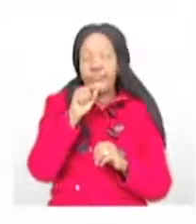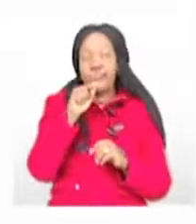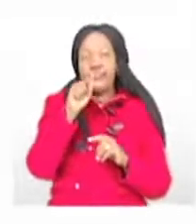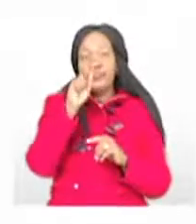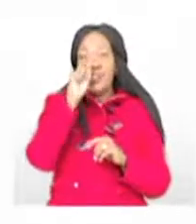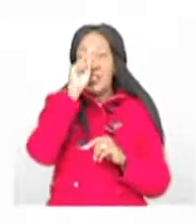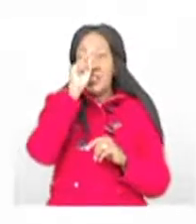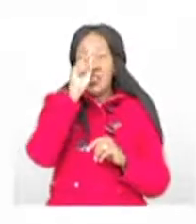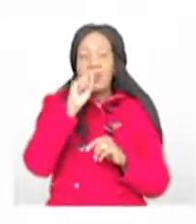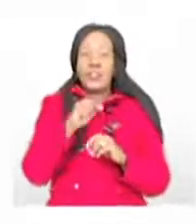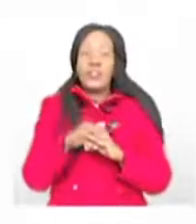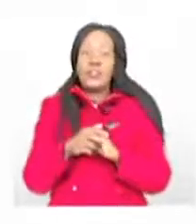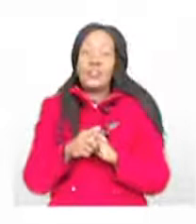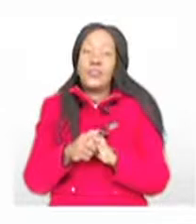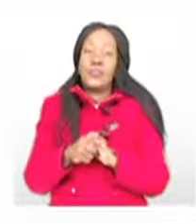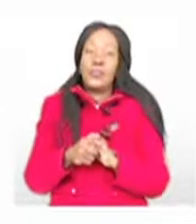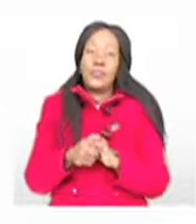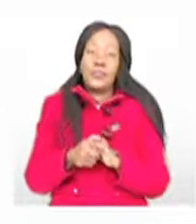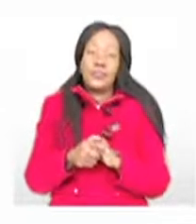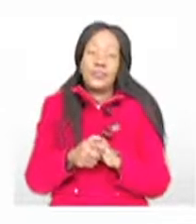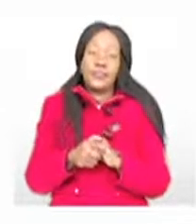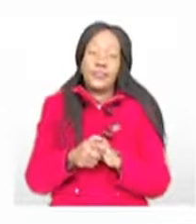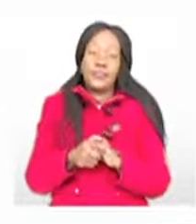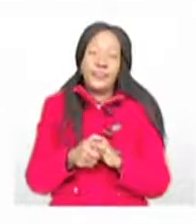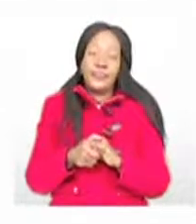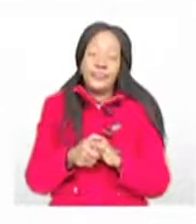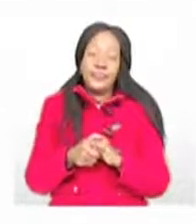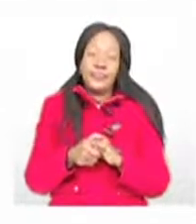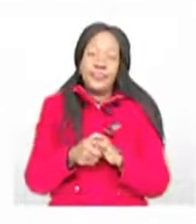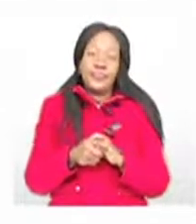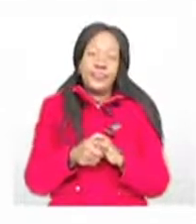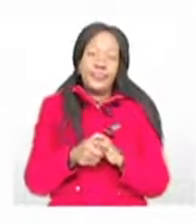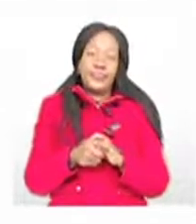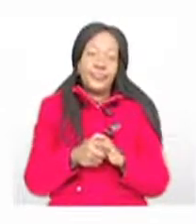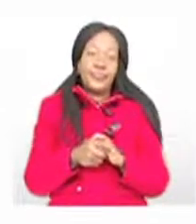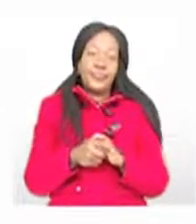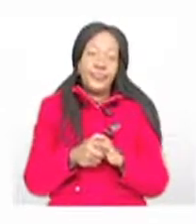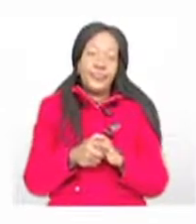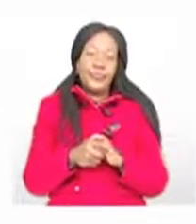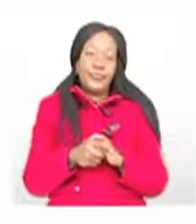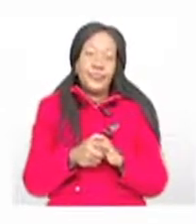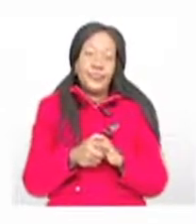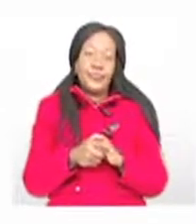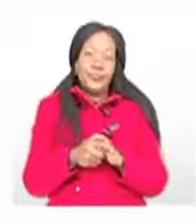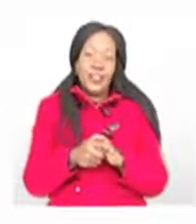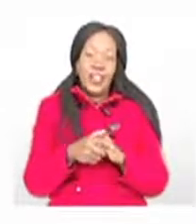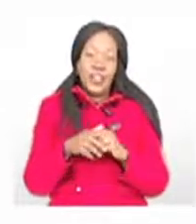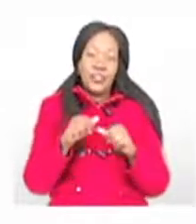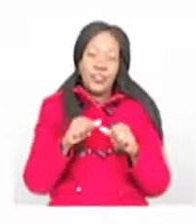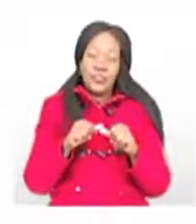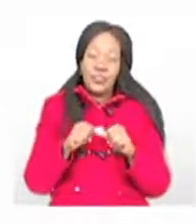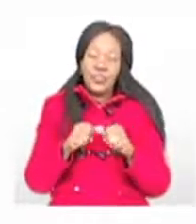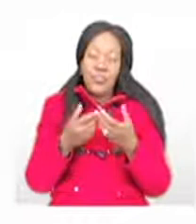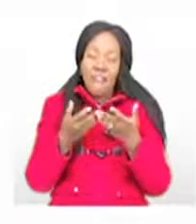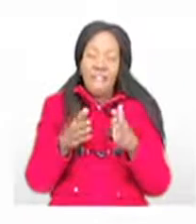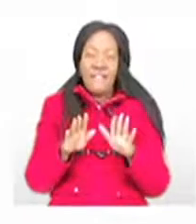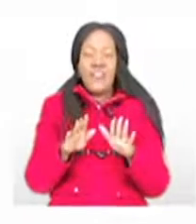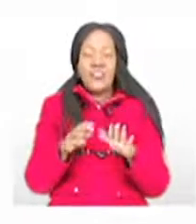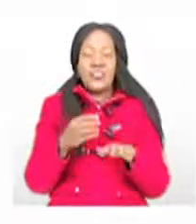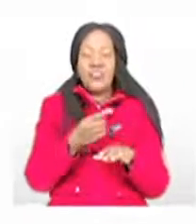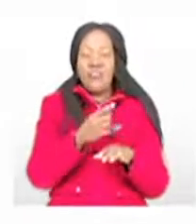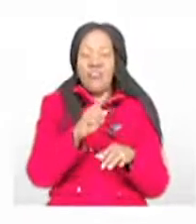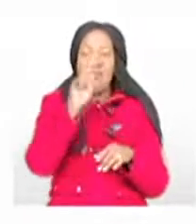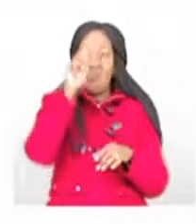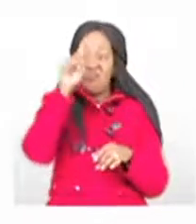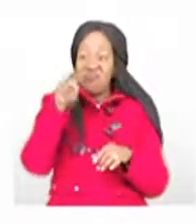put a dot for his head. I would like you to complete all the letters in